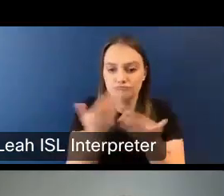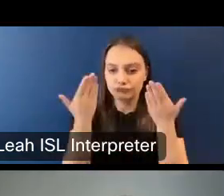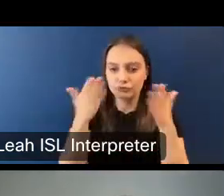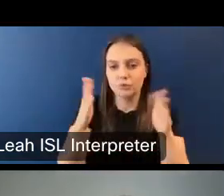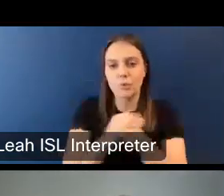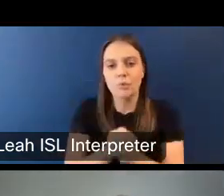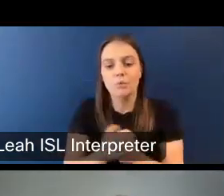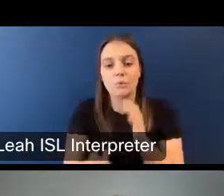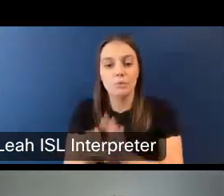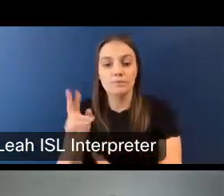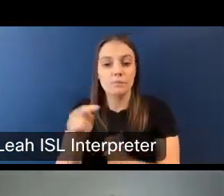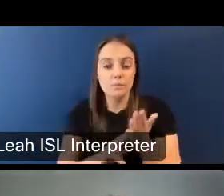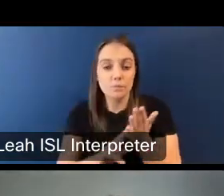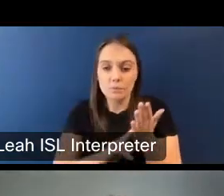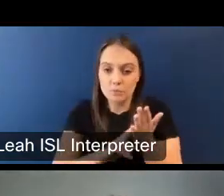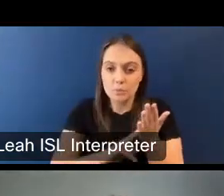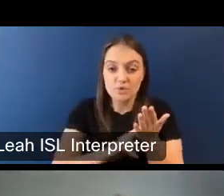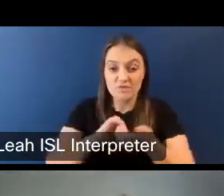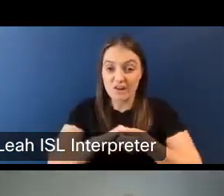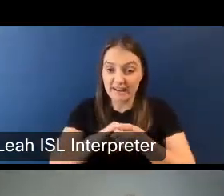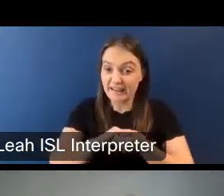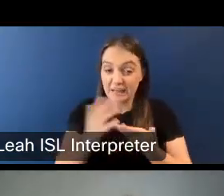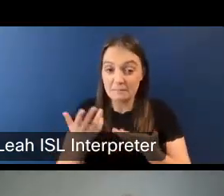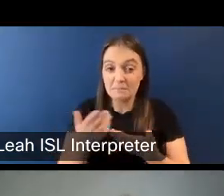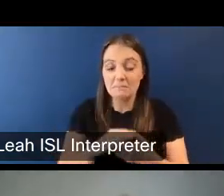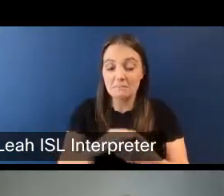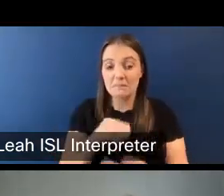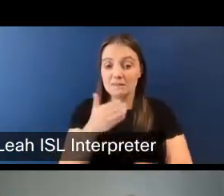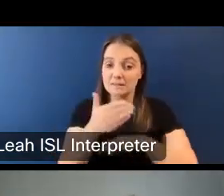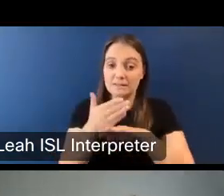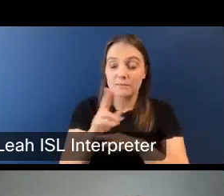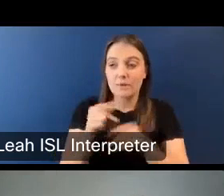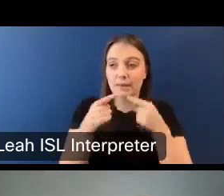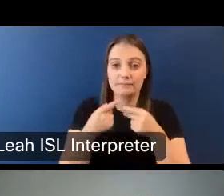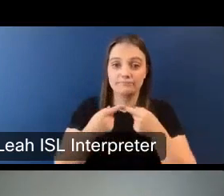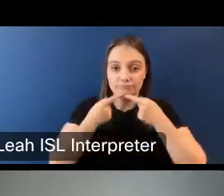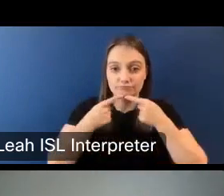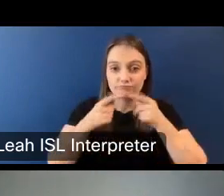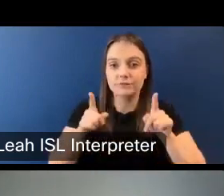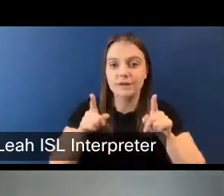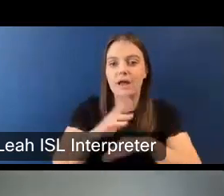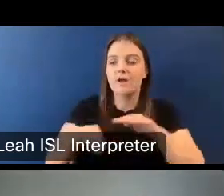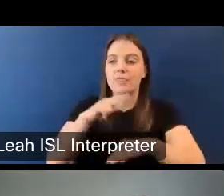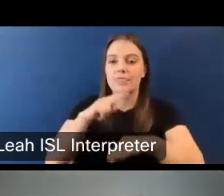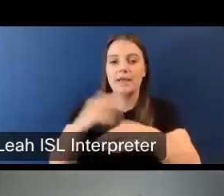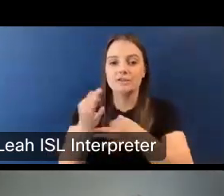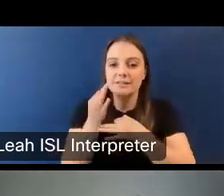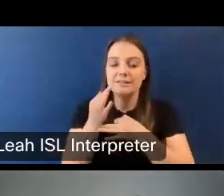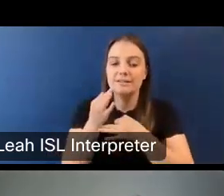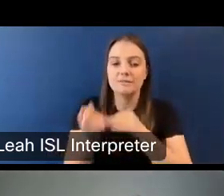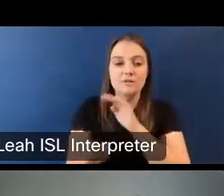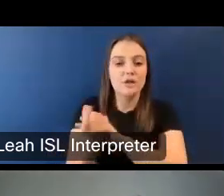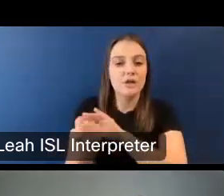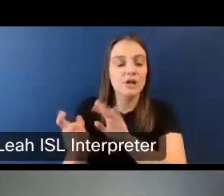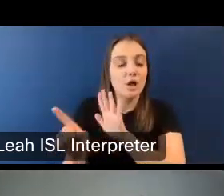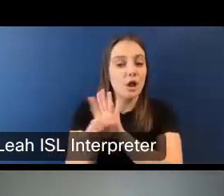user-friendly for our staff, where we can issue these national safety alerts. And we worked with Dr. Rachel McNamara,